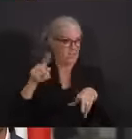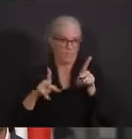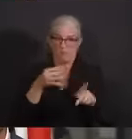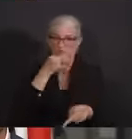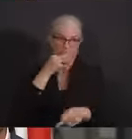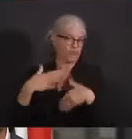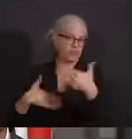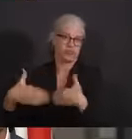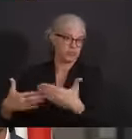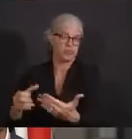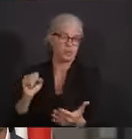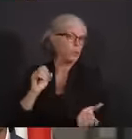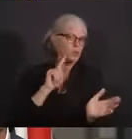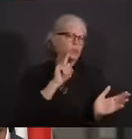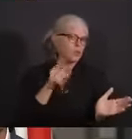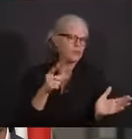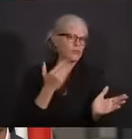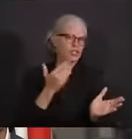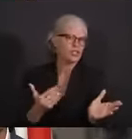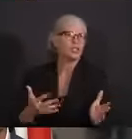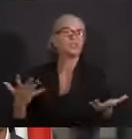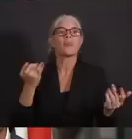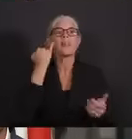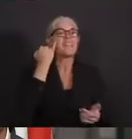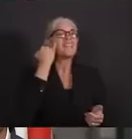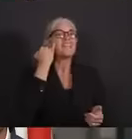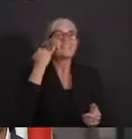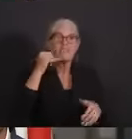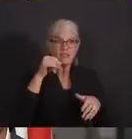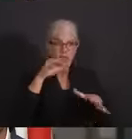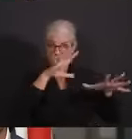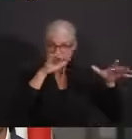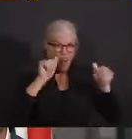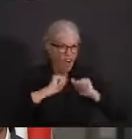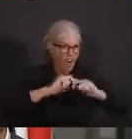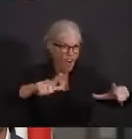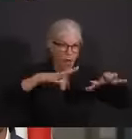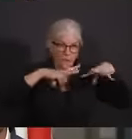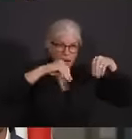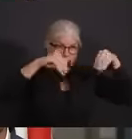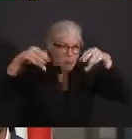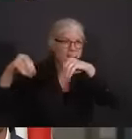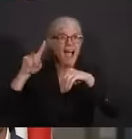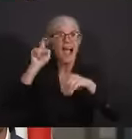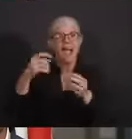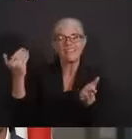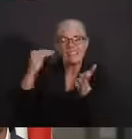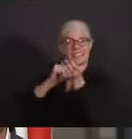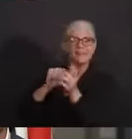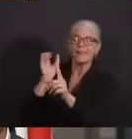reconnect relatively quickly. If the whole thing is blown out where you have to rebuild it, it takes longer. My sense is